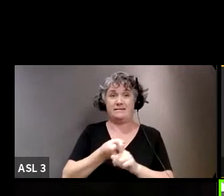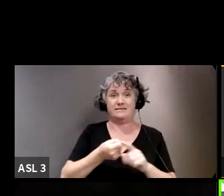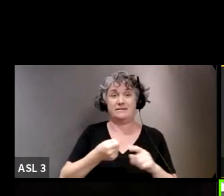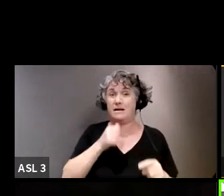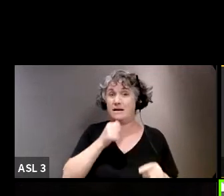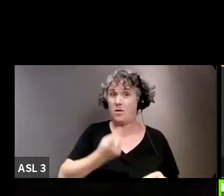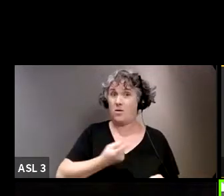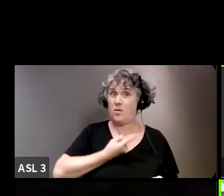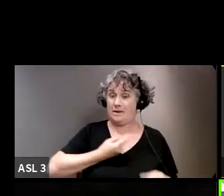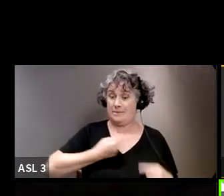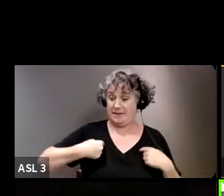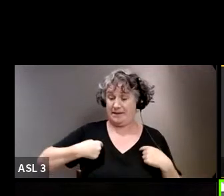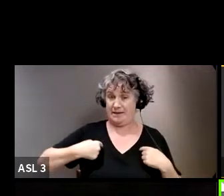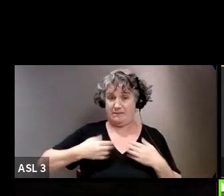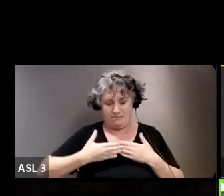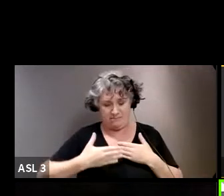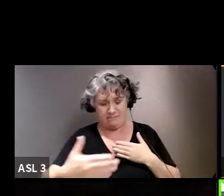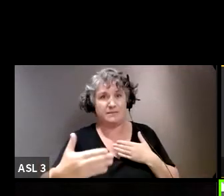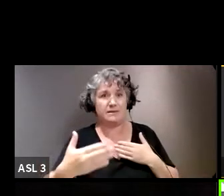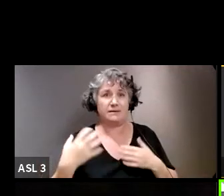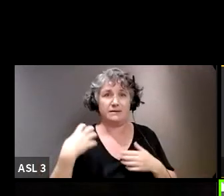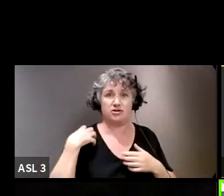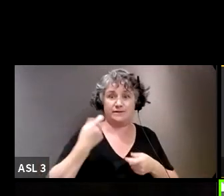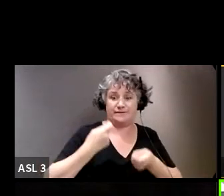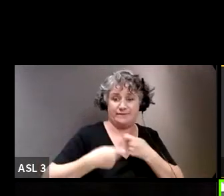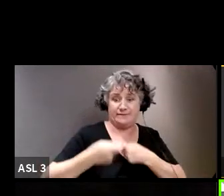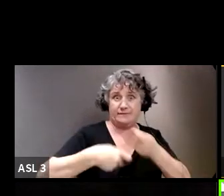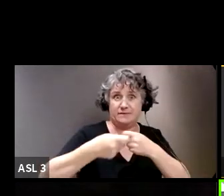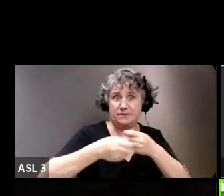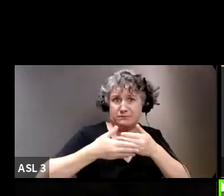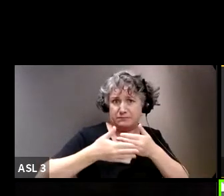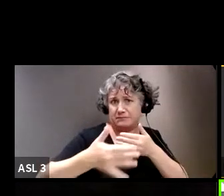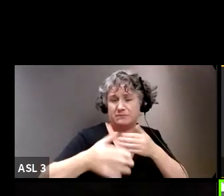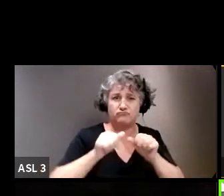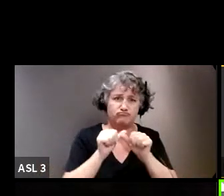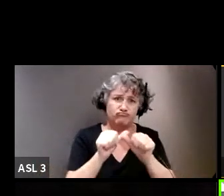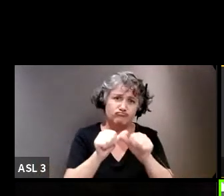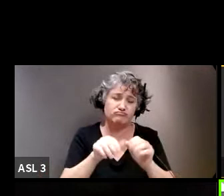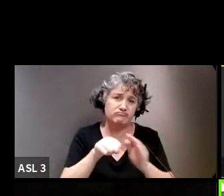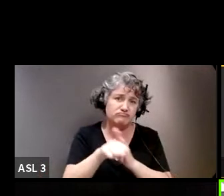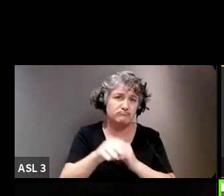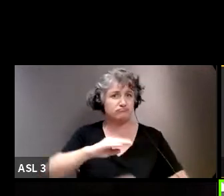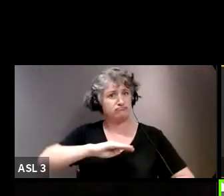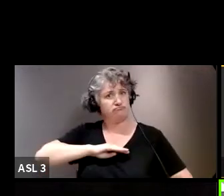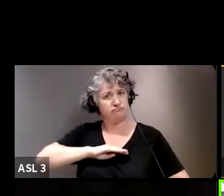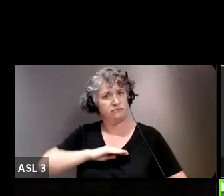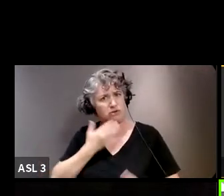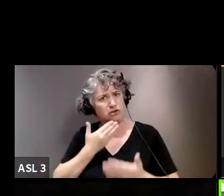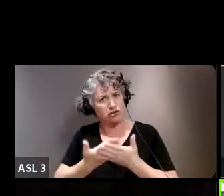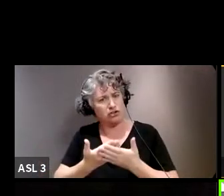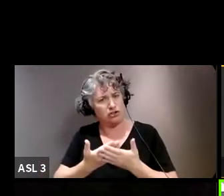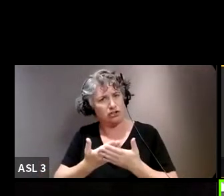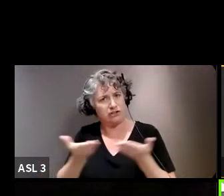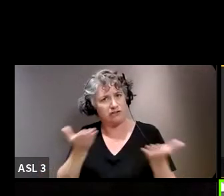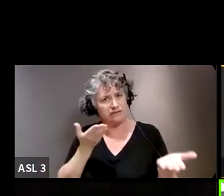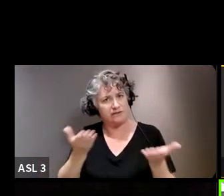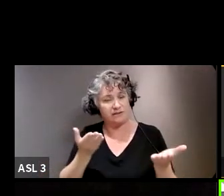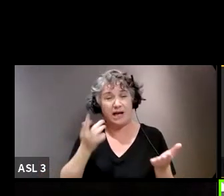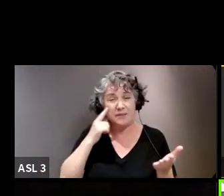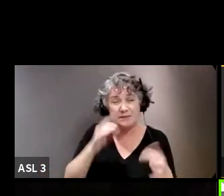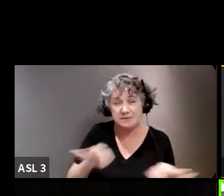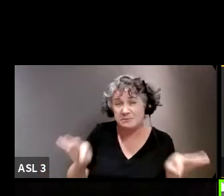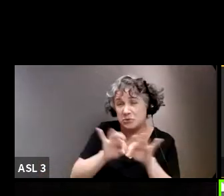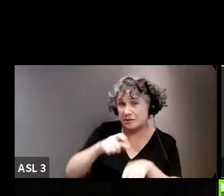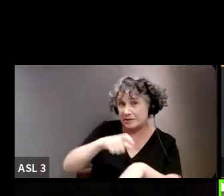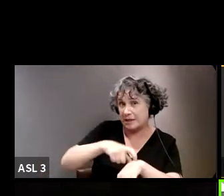command the next chief in command to deliver adequate effective police services i also think that this is an important time for the city to